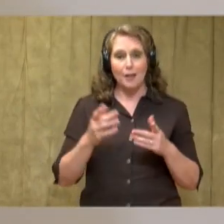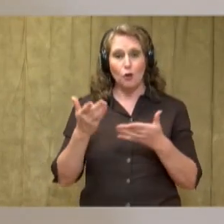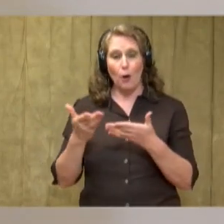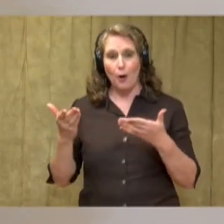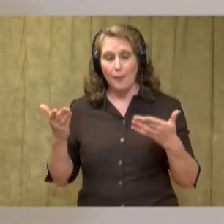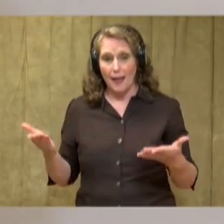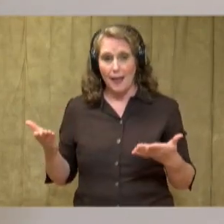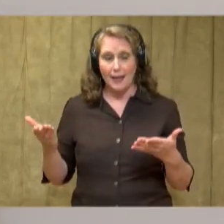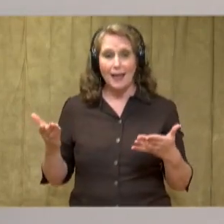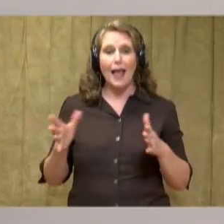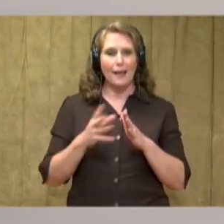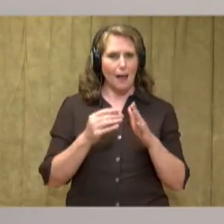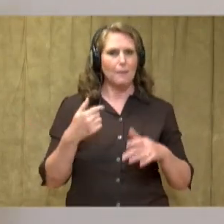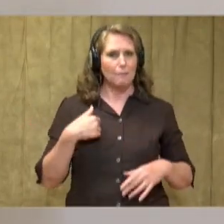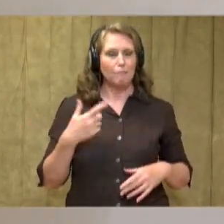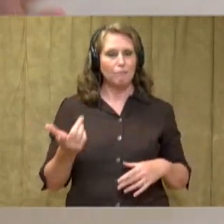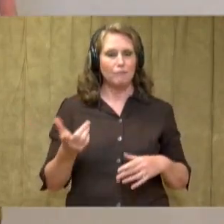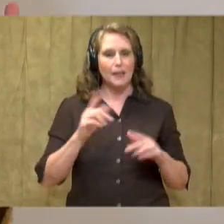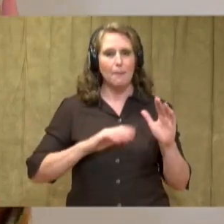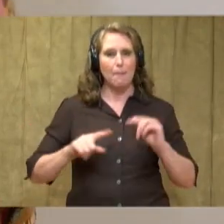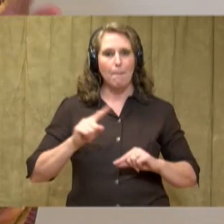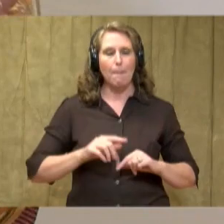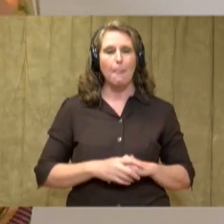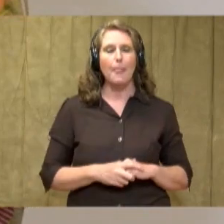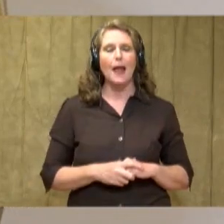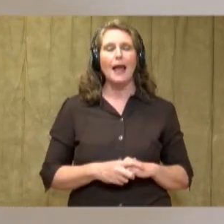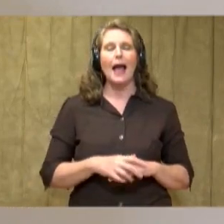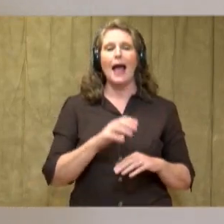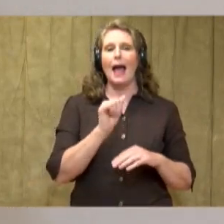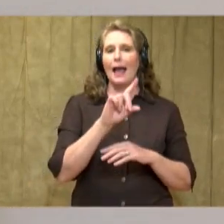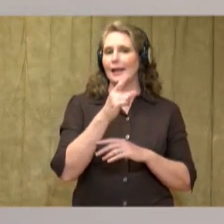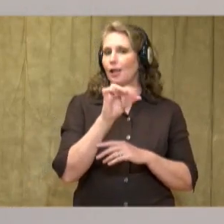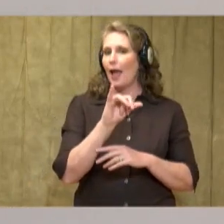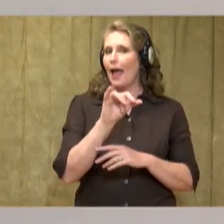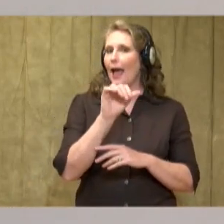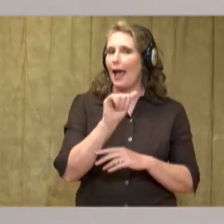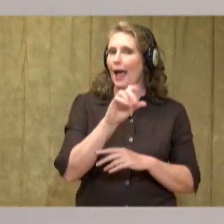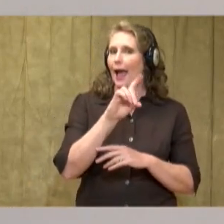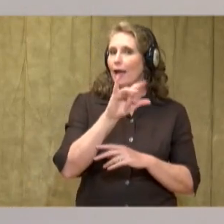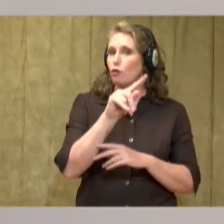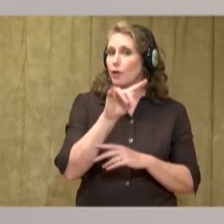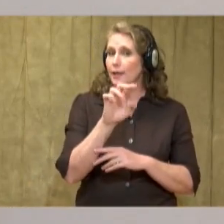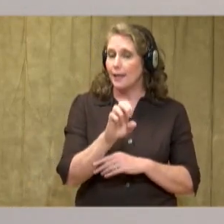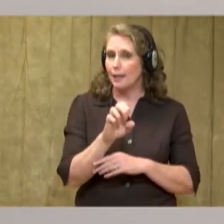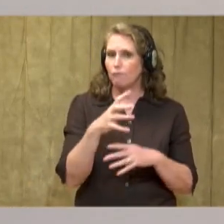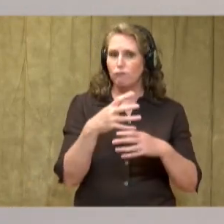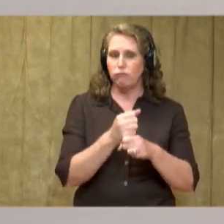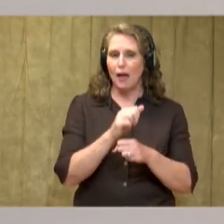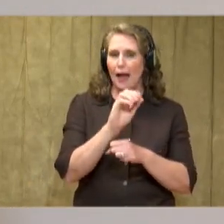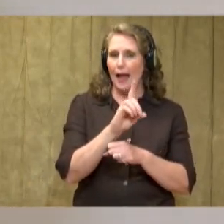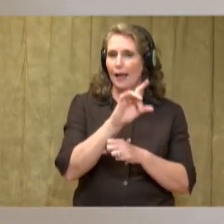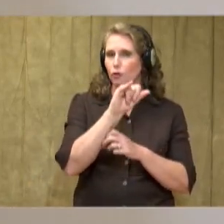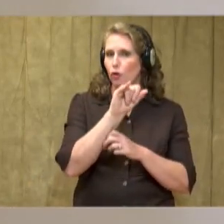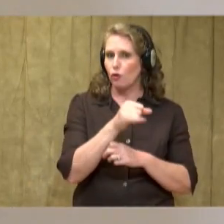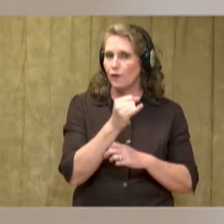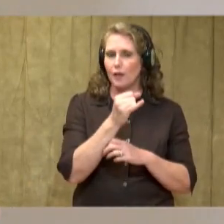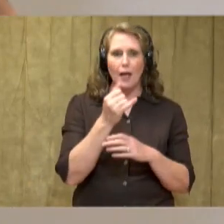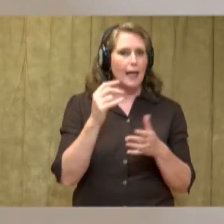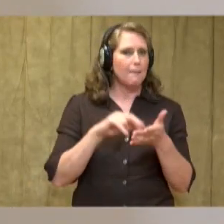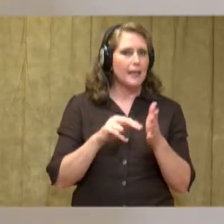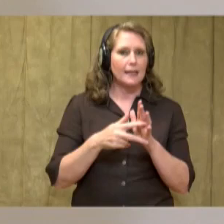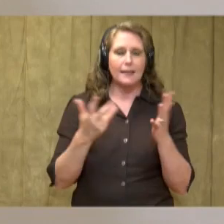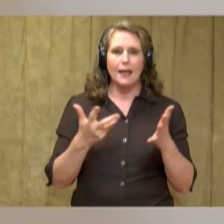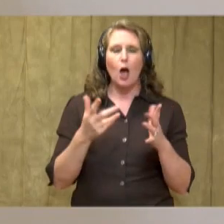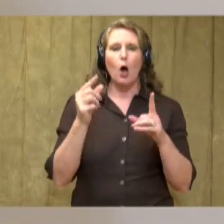thing. Yes, so that's a noun, and an adjective is a word that describes a noun. And authors